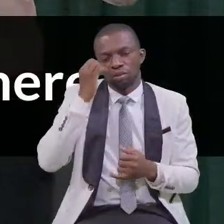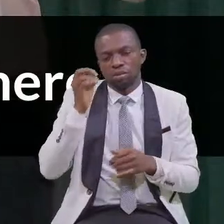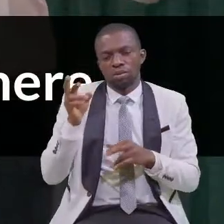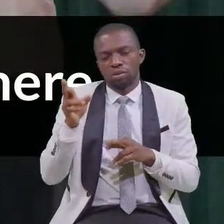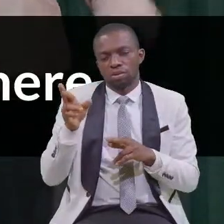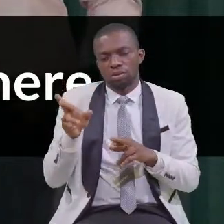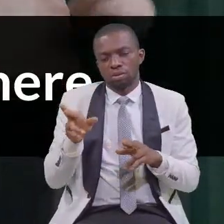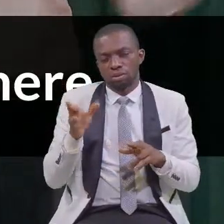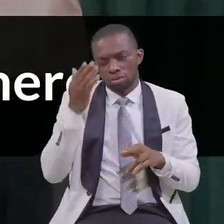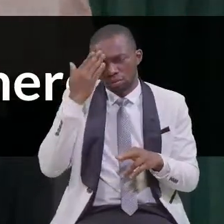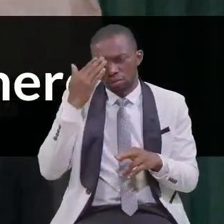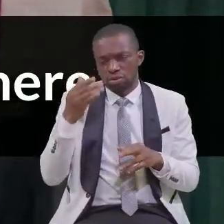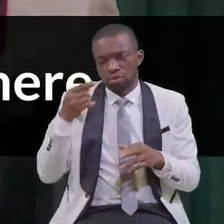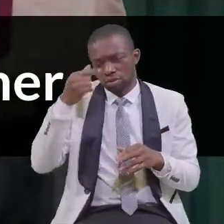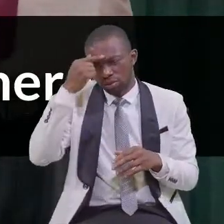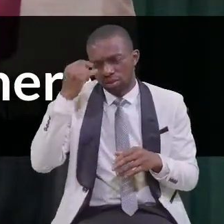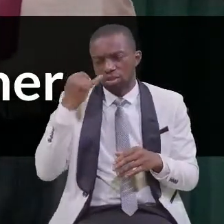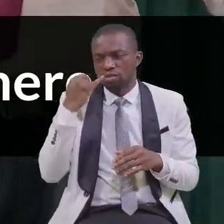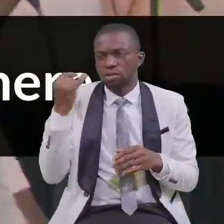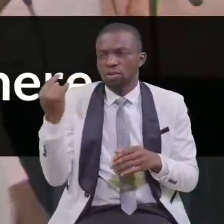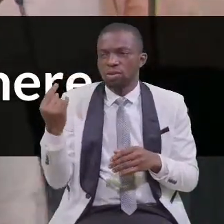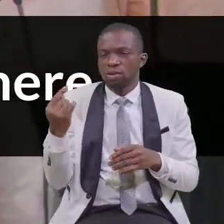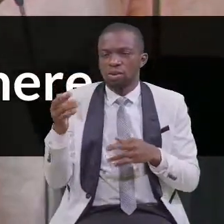it's already there.